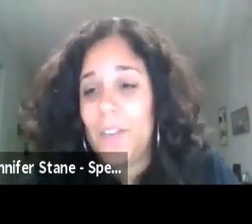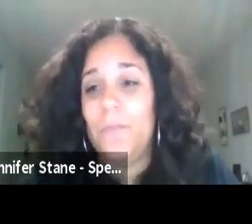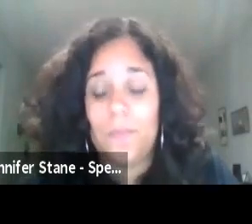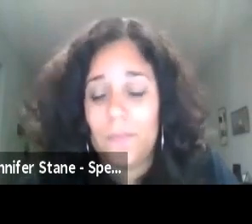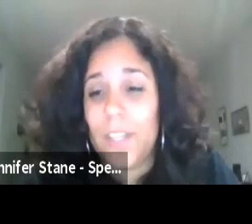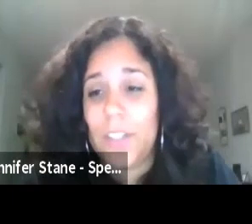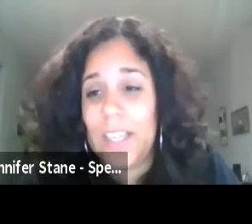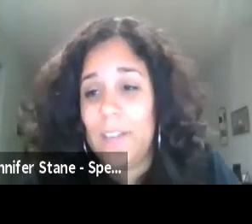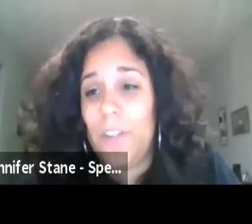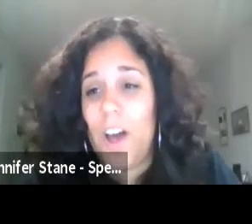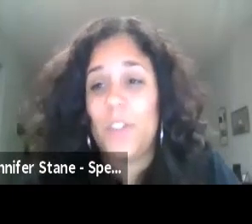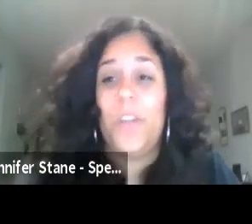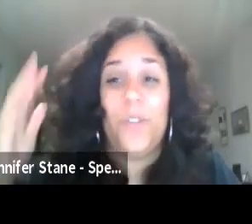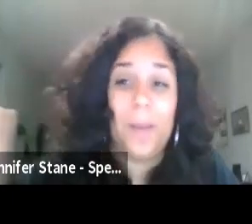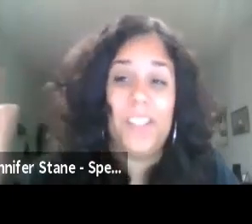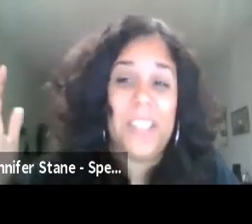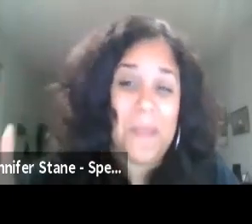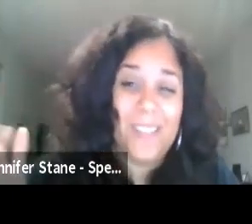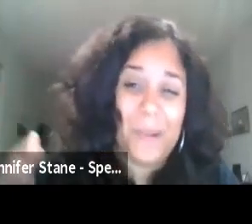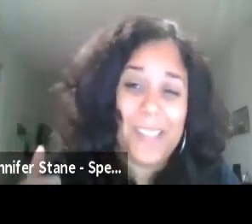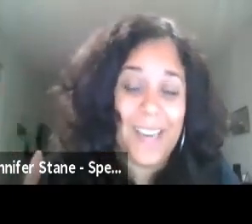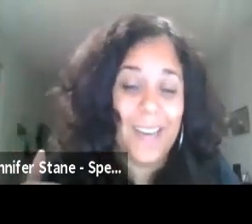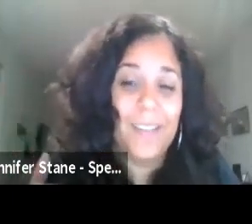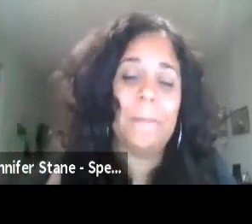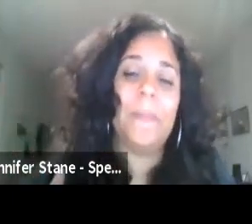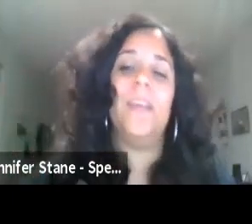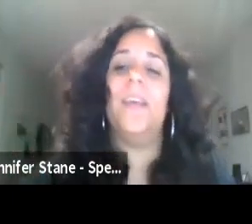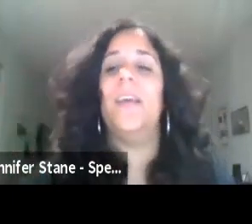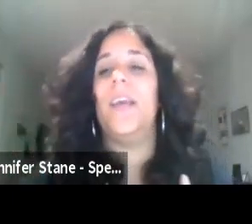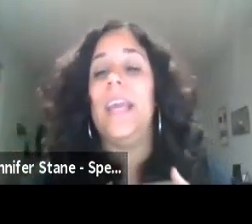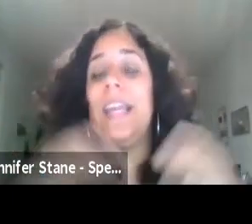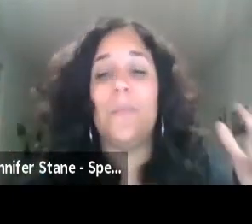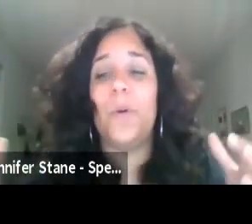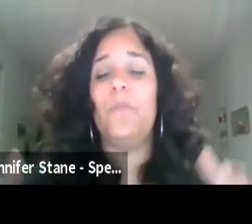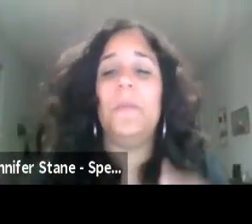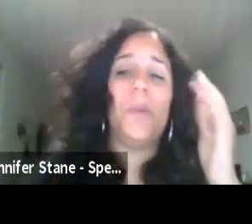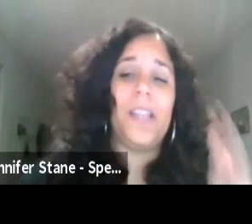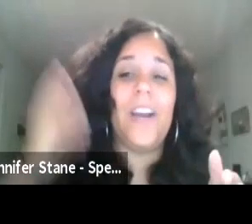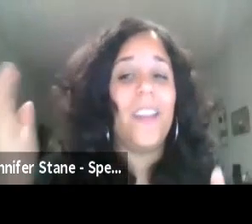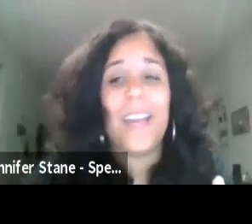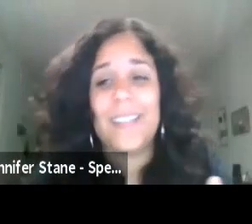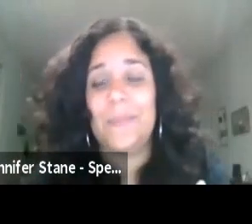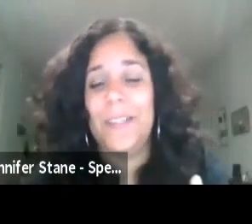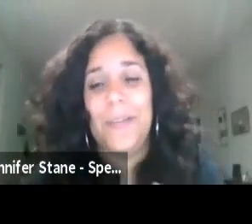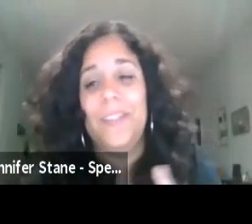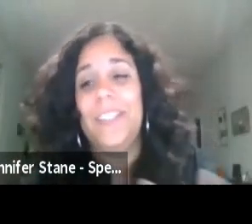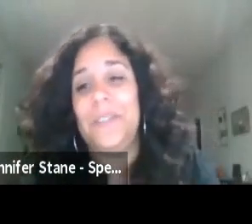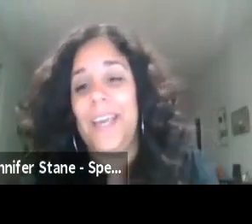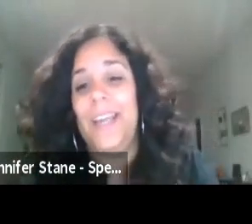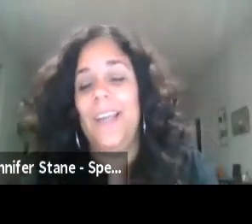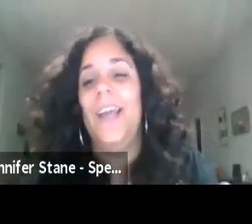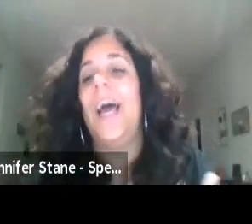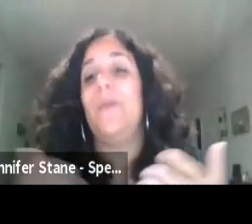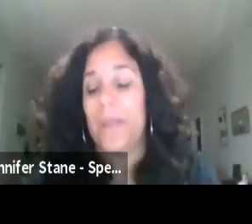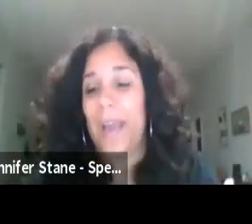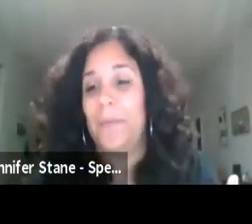time that your teeth get flossed or when you come to see me twice a year, any improvement between there and the next 6 months when I would see you